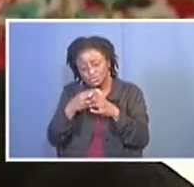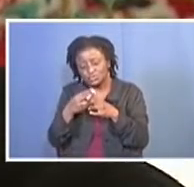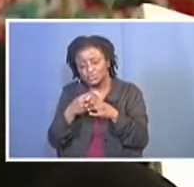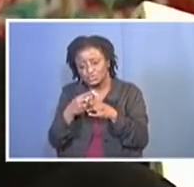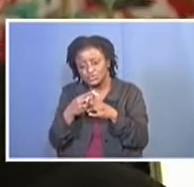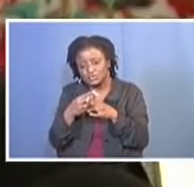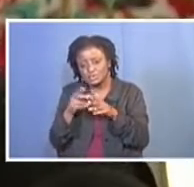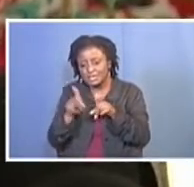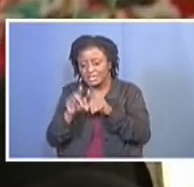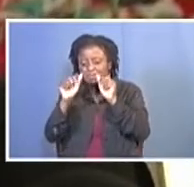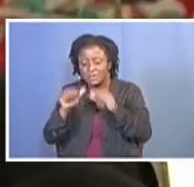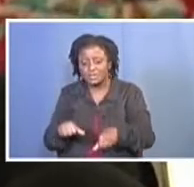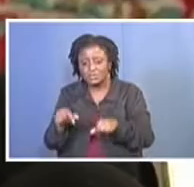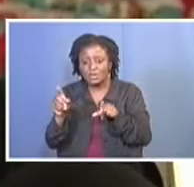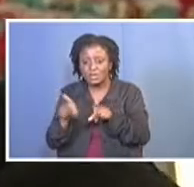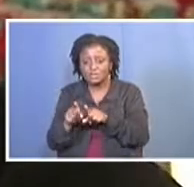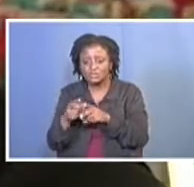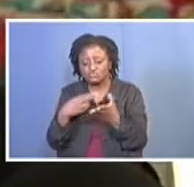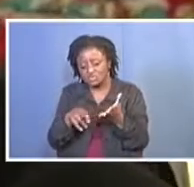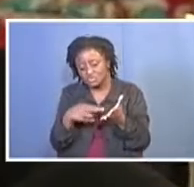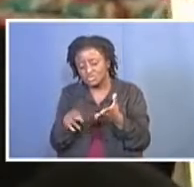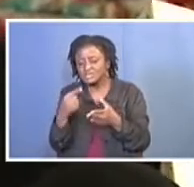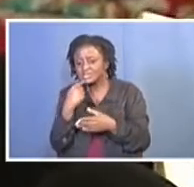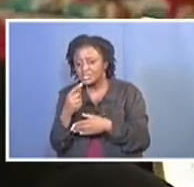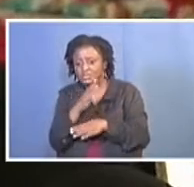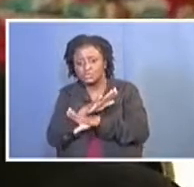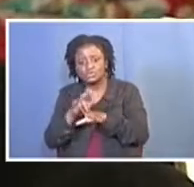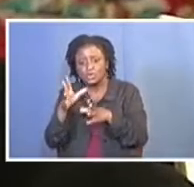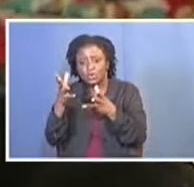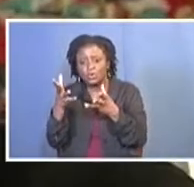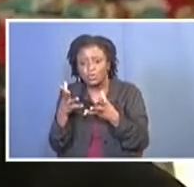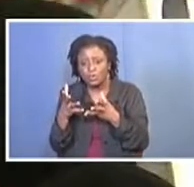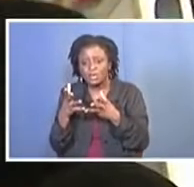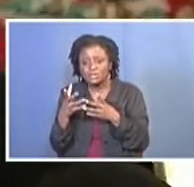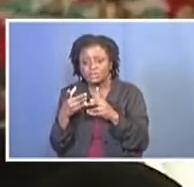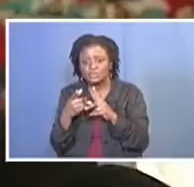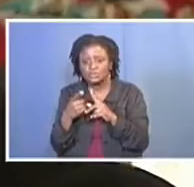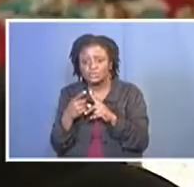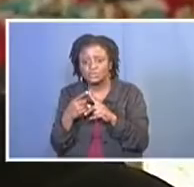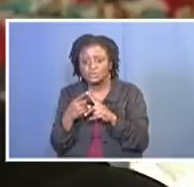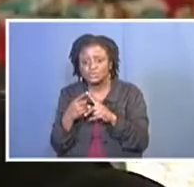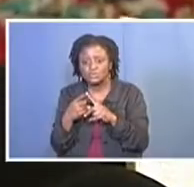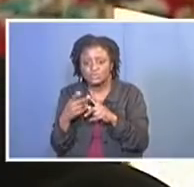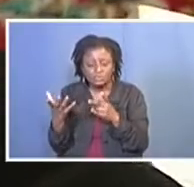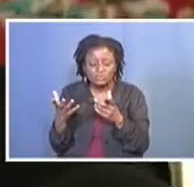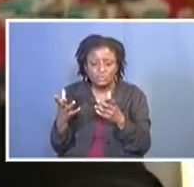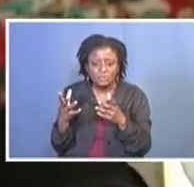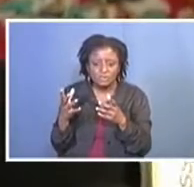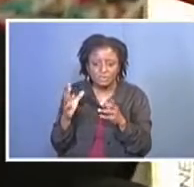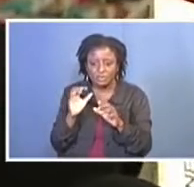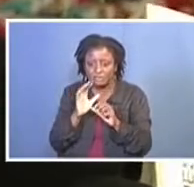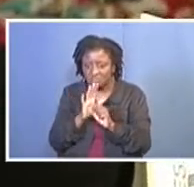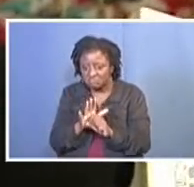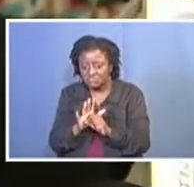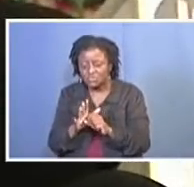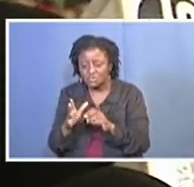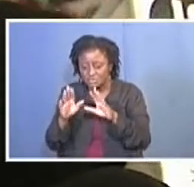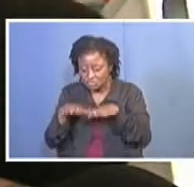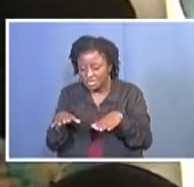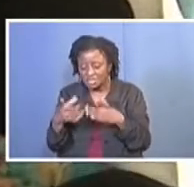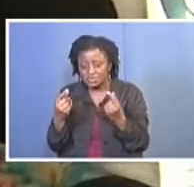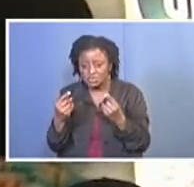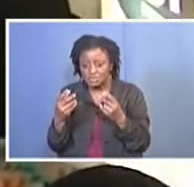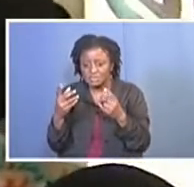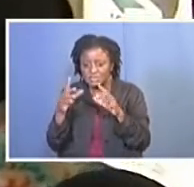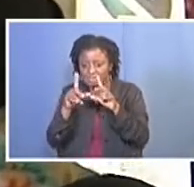But we also know, research also says you don't want to bombard a child with a test. They've been through a very traumatic experience. This has been very,